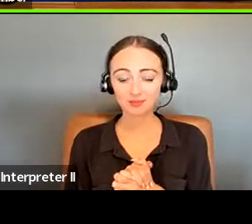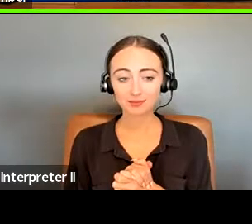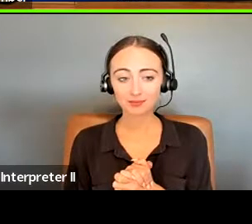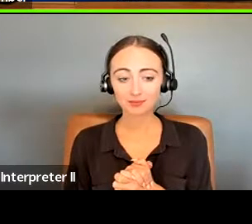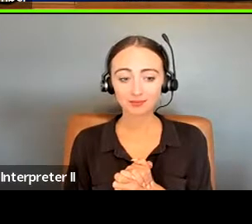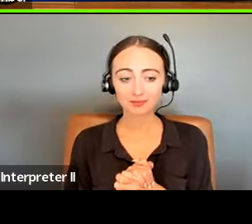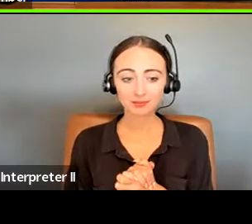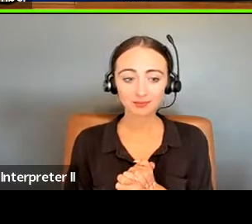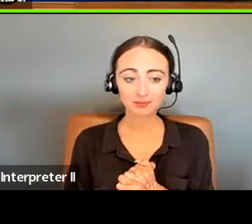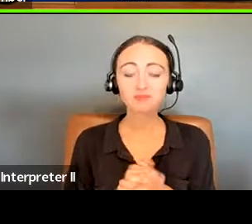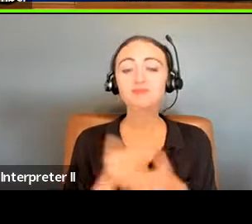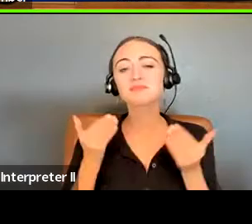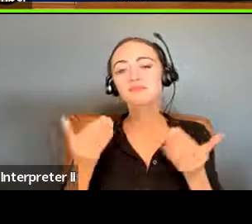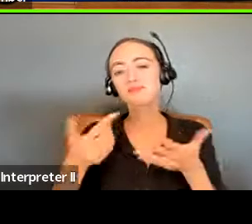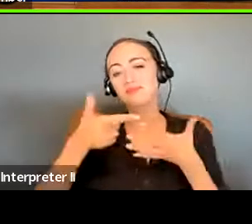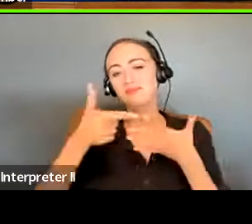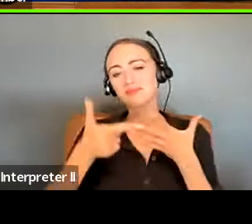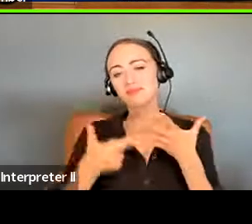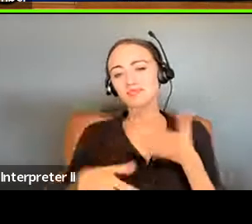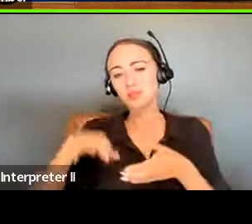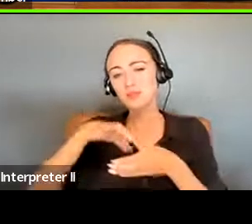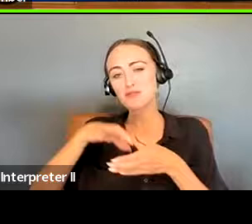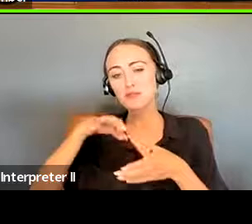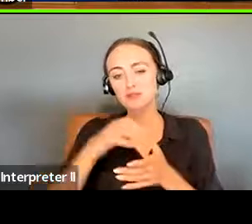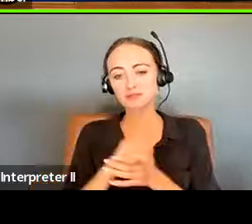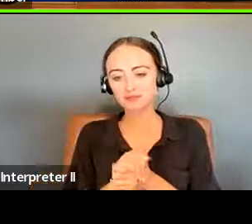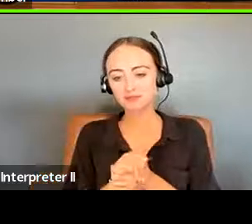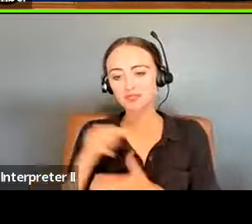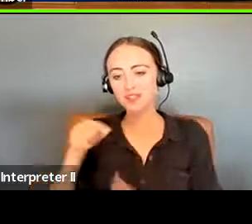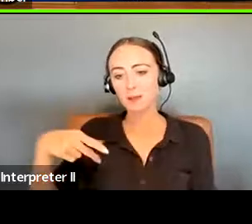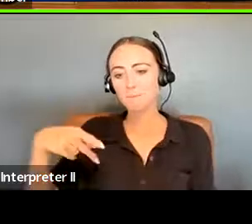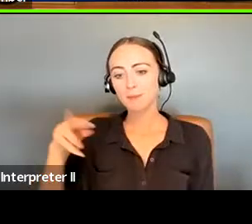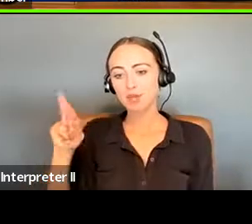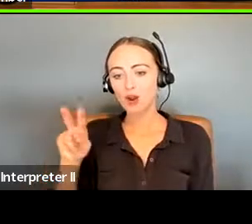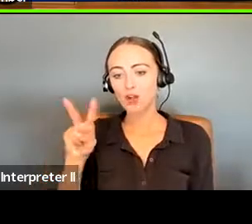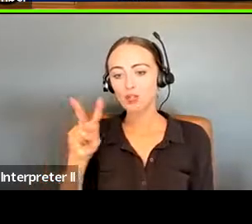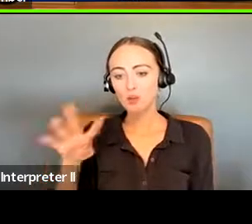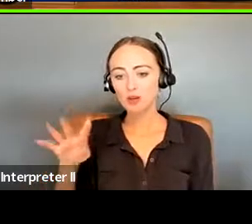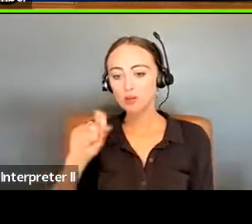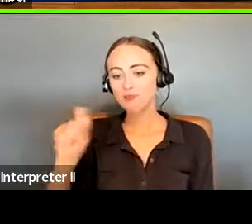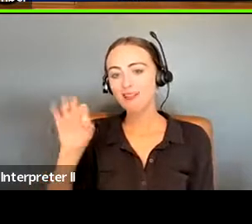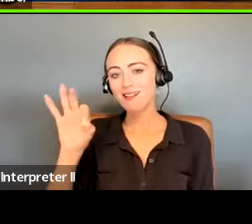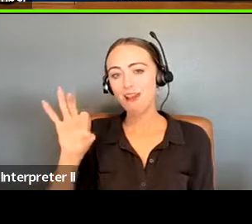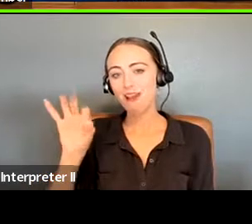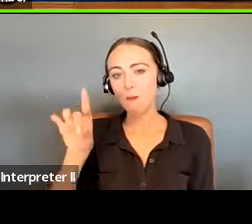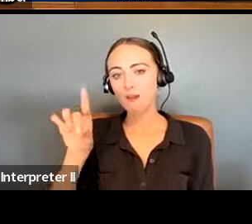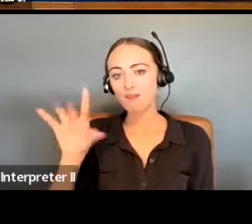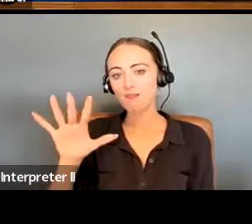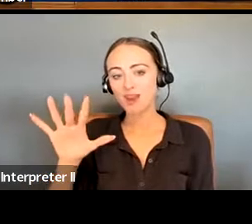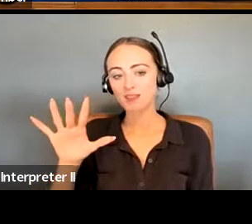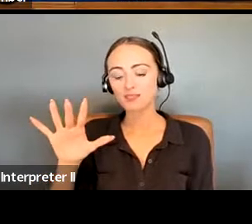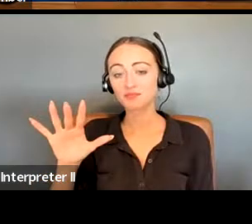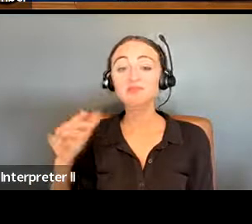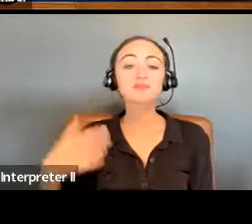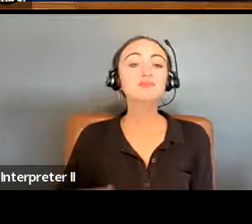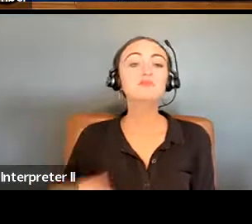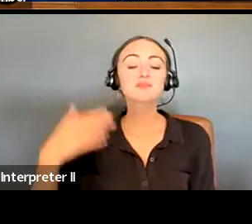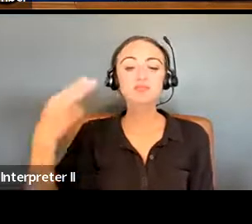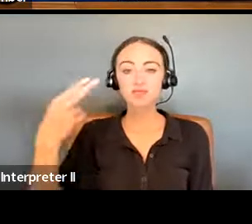Madam Secretary, would you call the vote, the roll? This is on PR 24-915. Councilmember